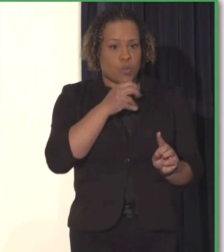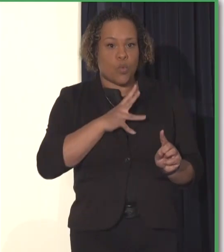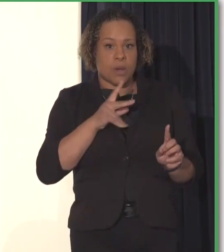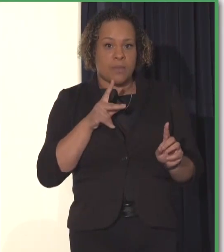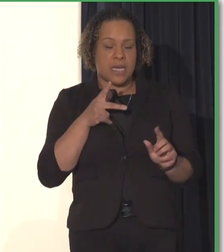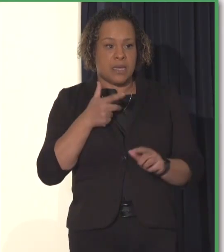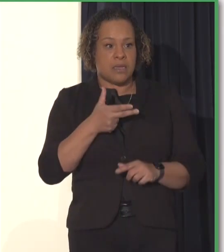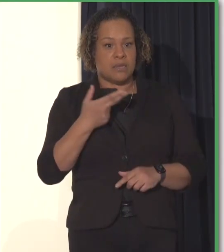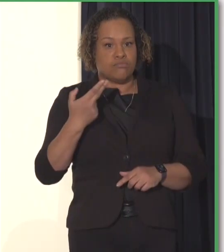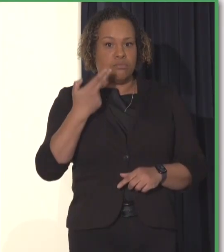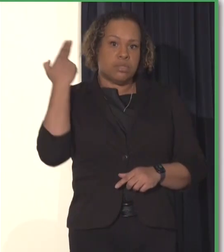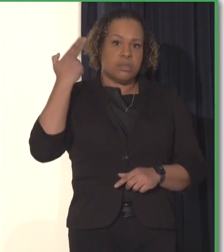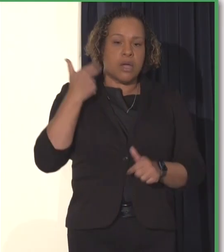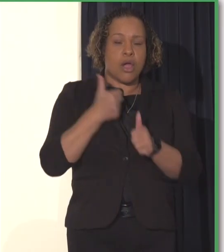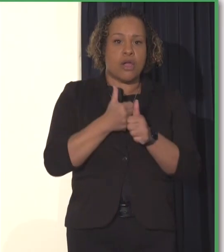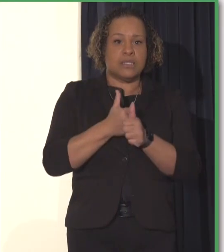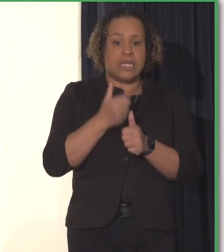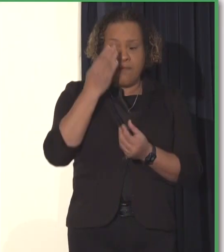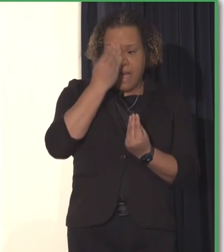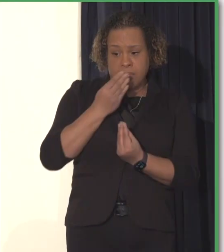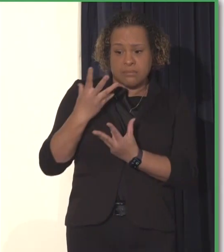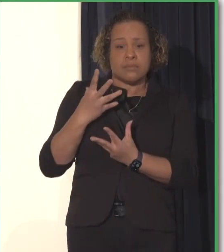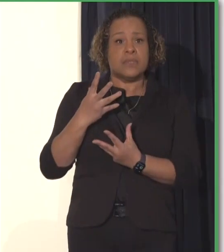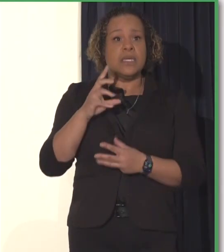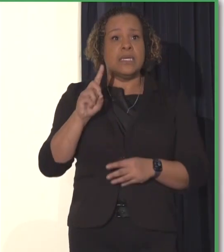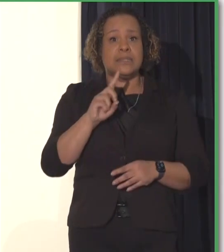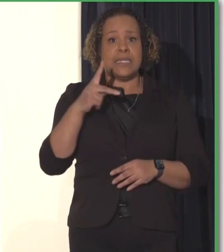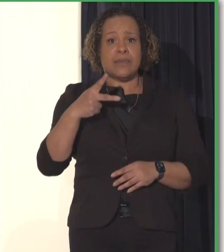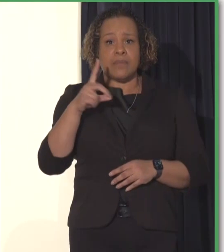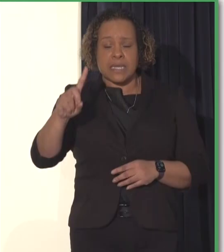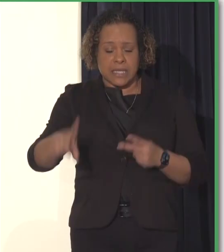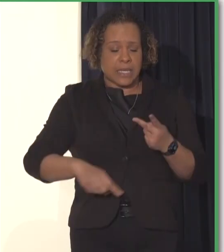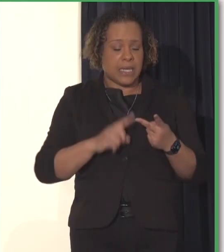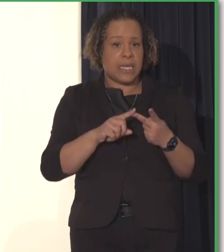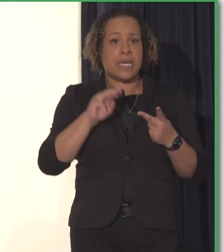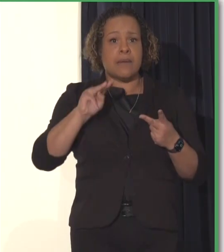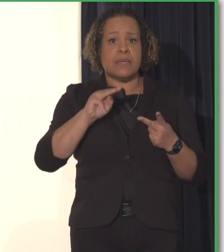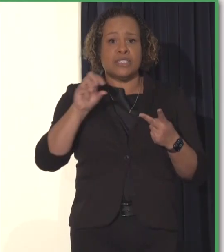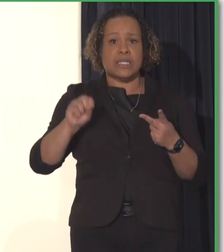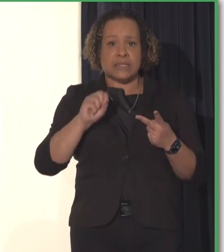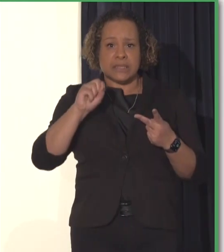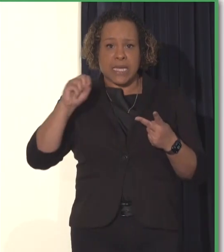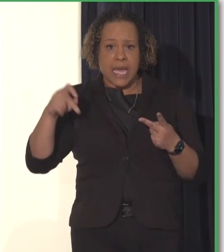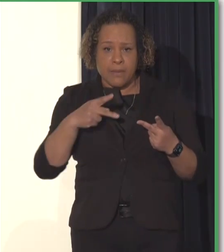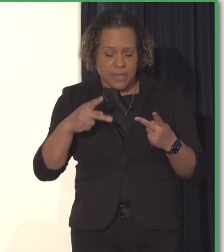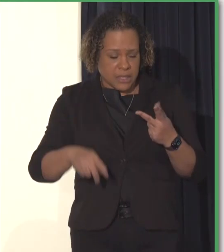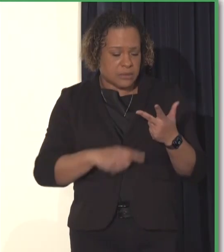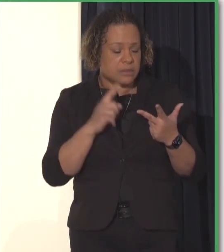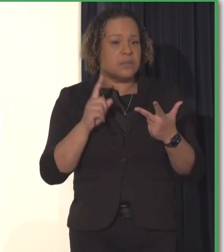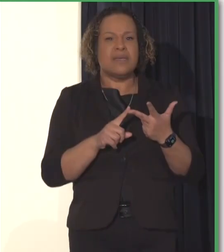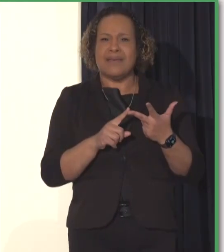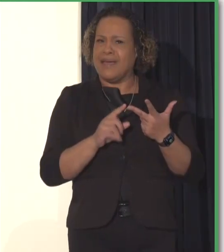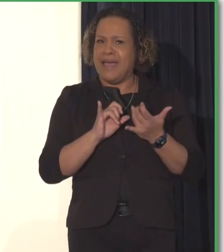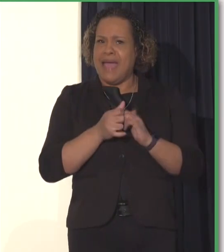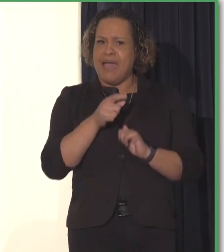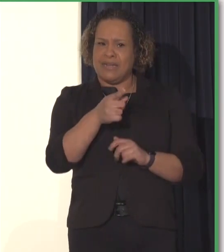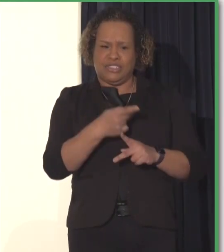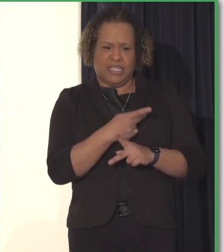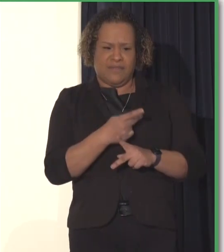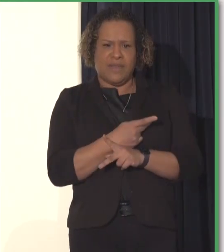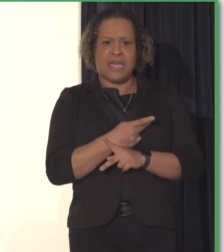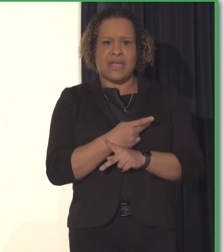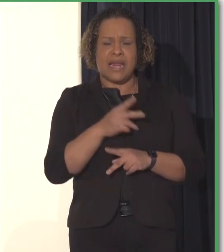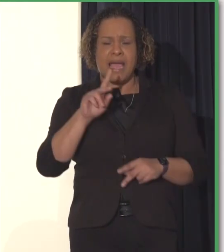brought this to the attention of the Detroit Police Department, the Michigan State Police. How did she find out Kenesha was